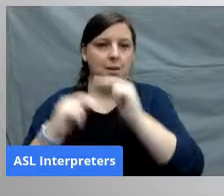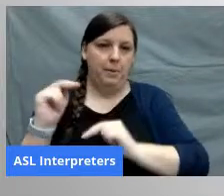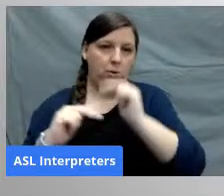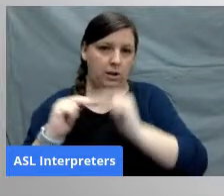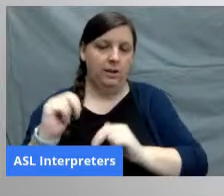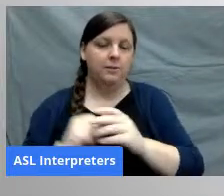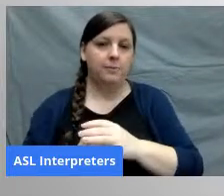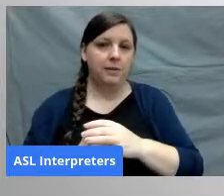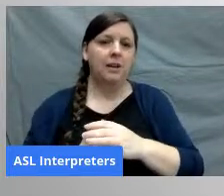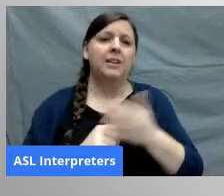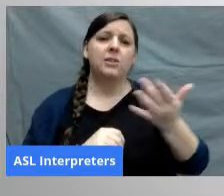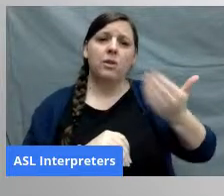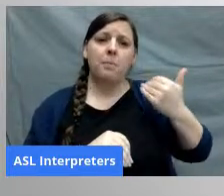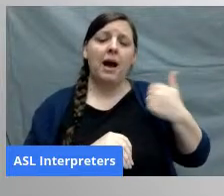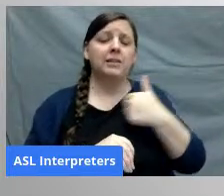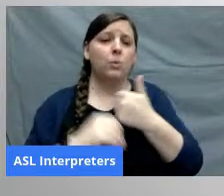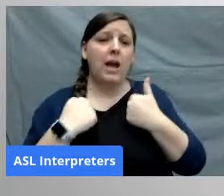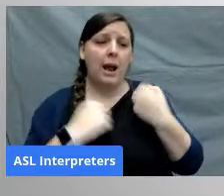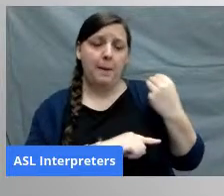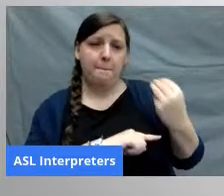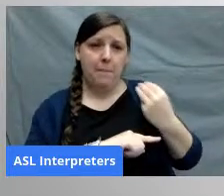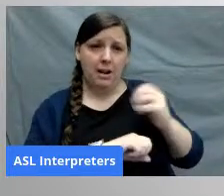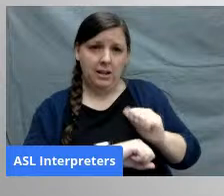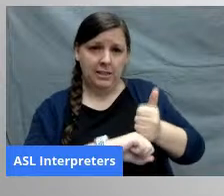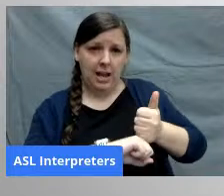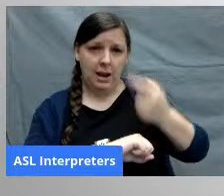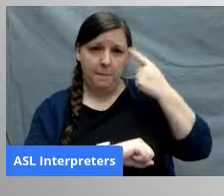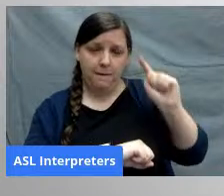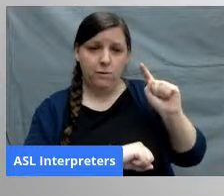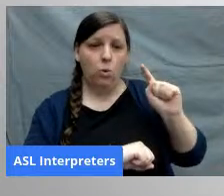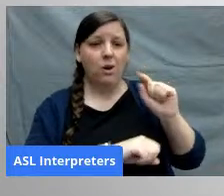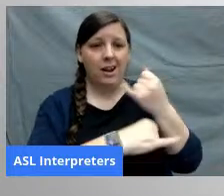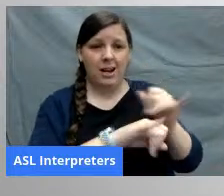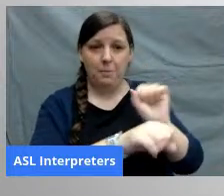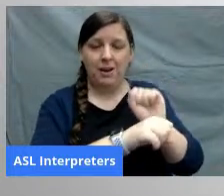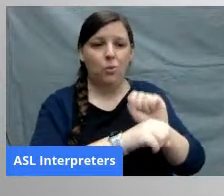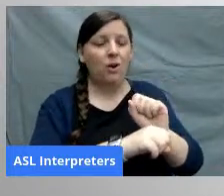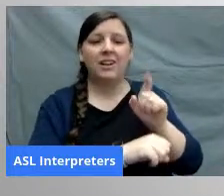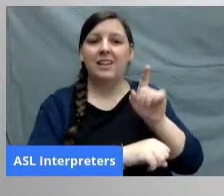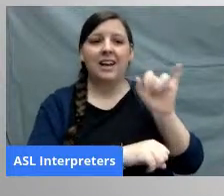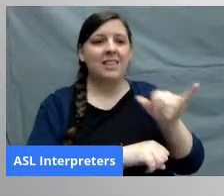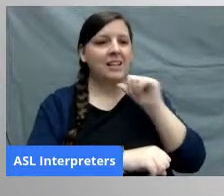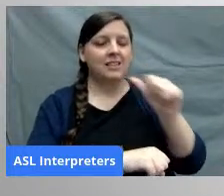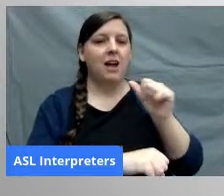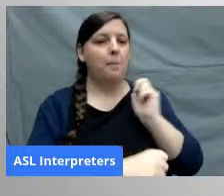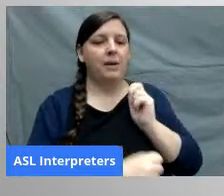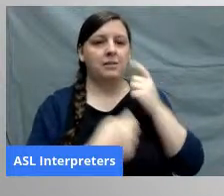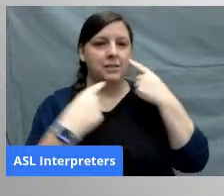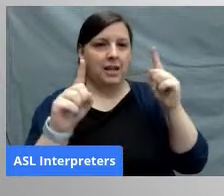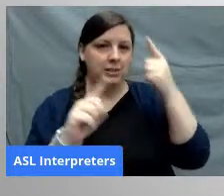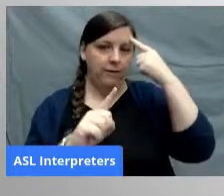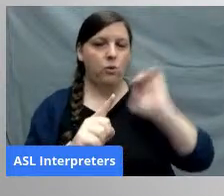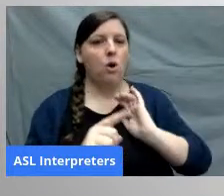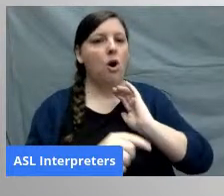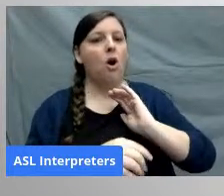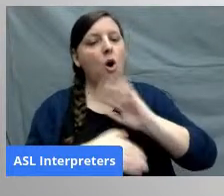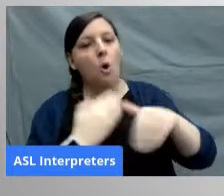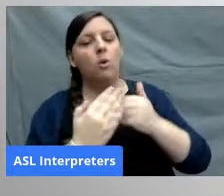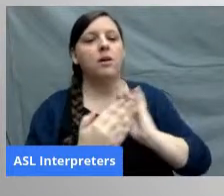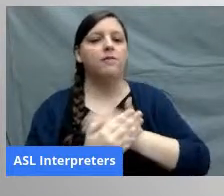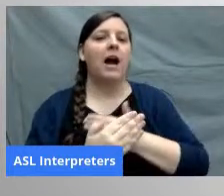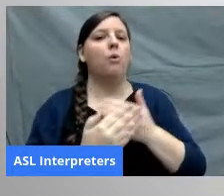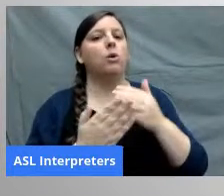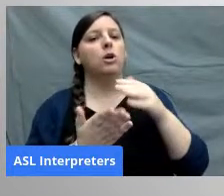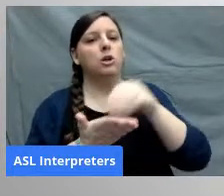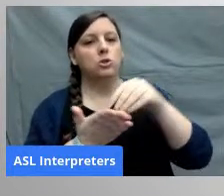has not worked for all of our stakeholders. So we have given some guidance and some autonomy to our school